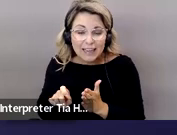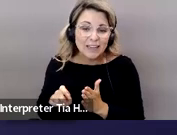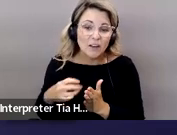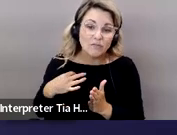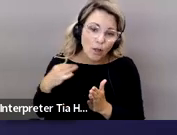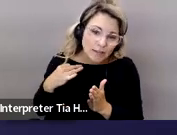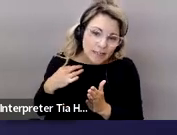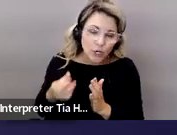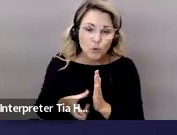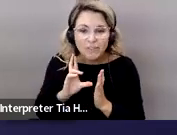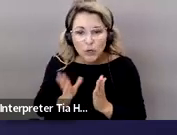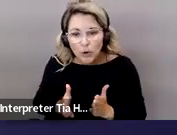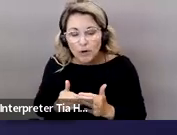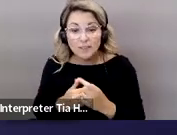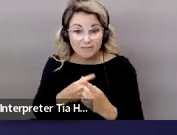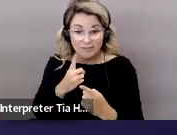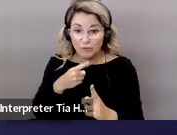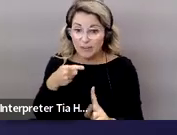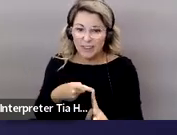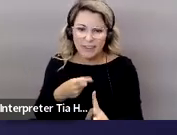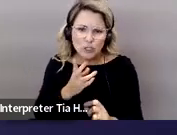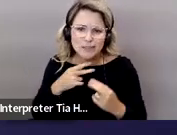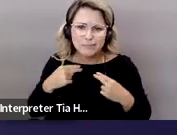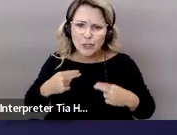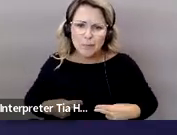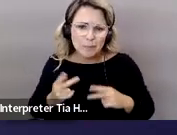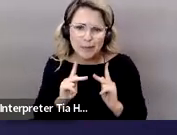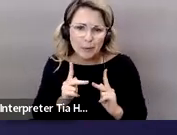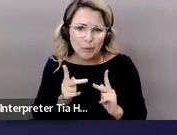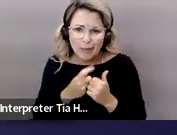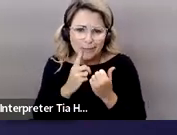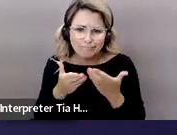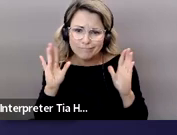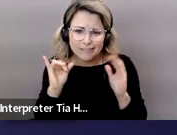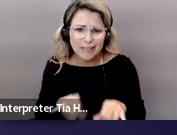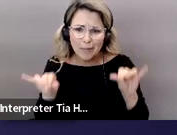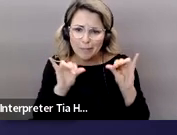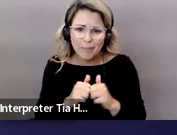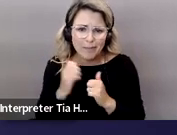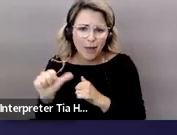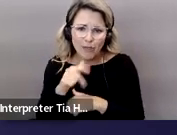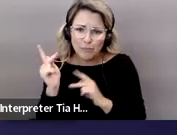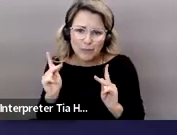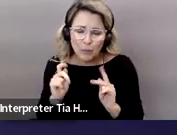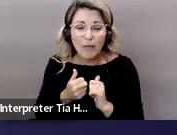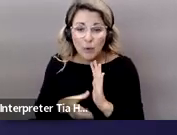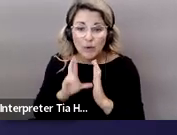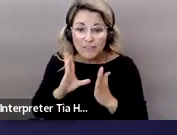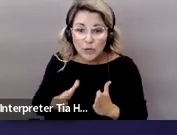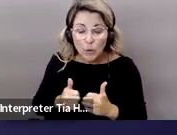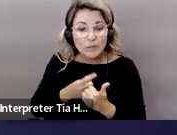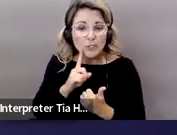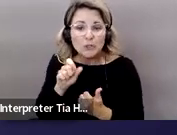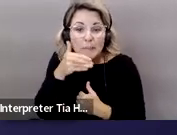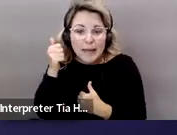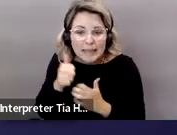do reviewers. Like at the end of the day, reviewers are just people. They're just like everyone else. And they will do their best to be professional and